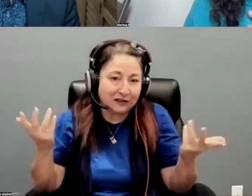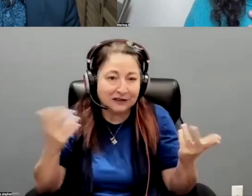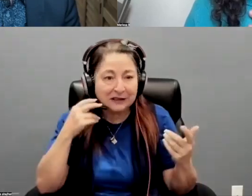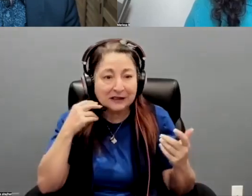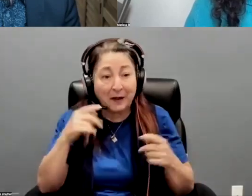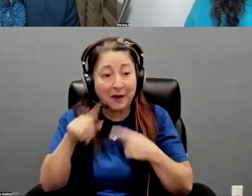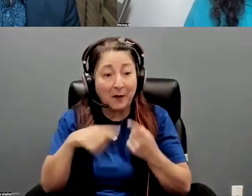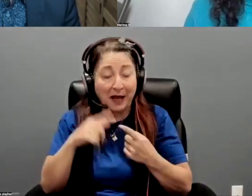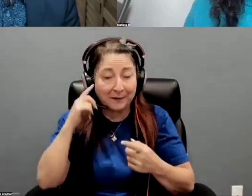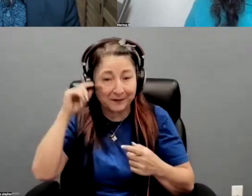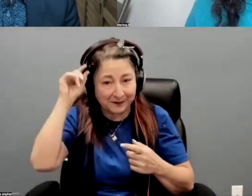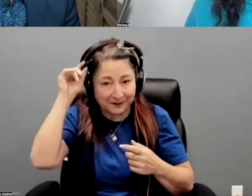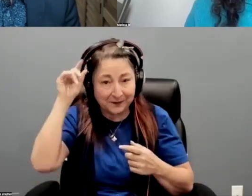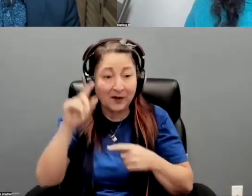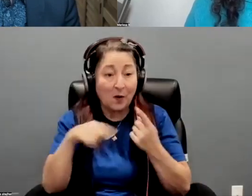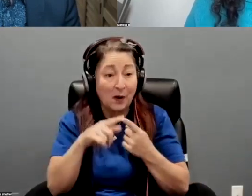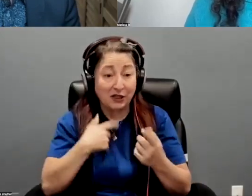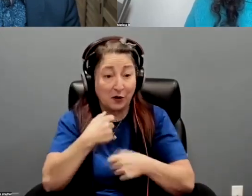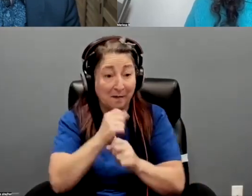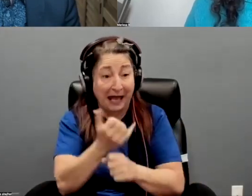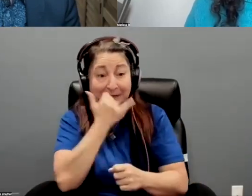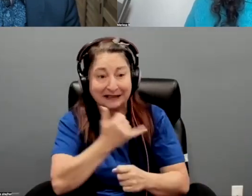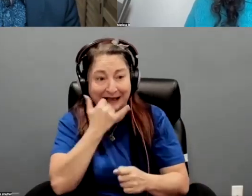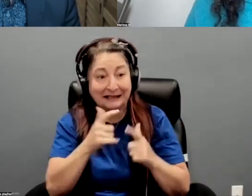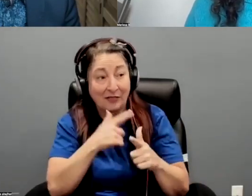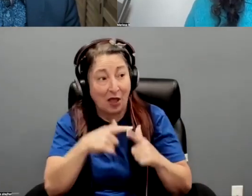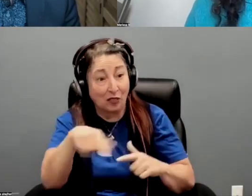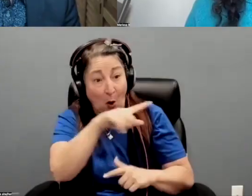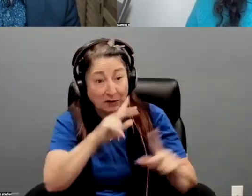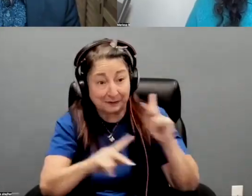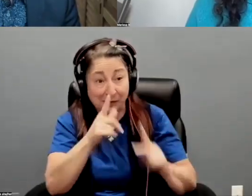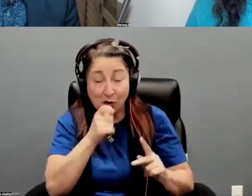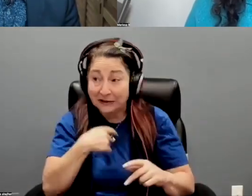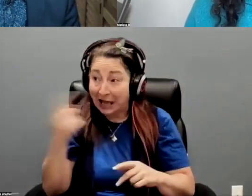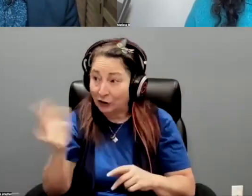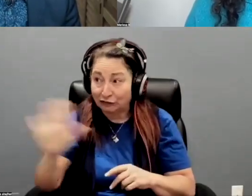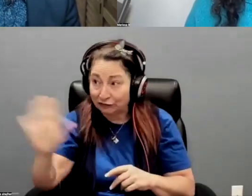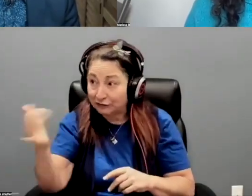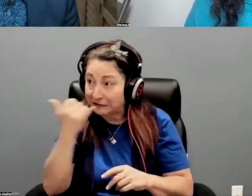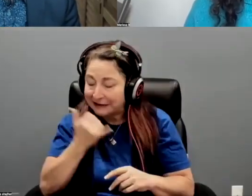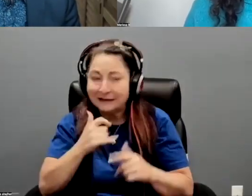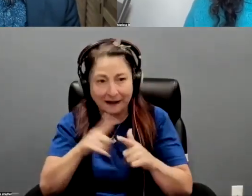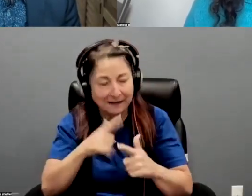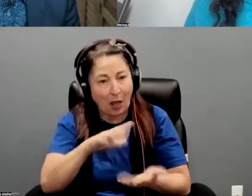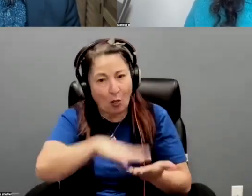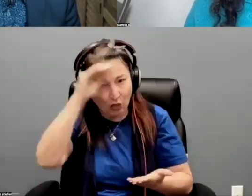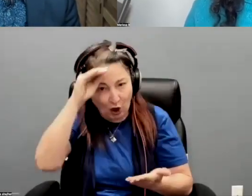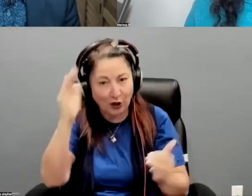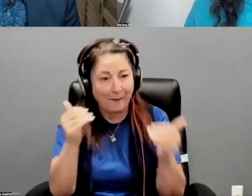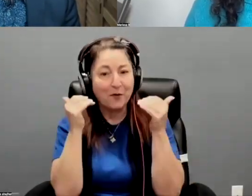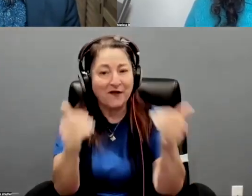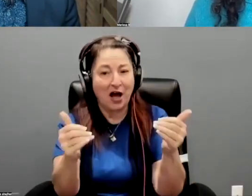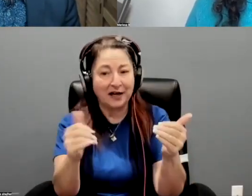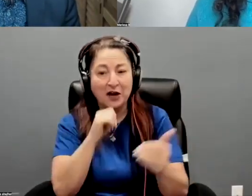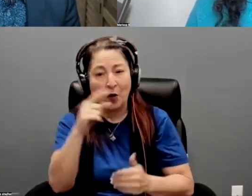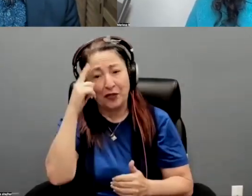make those mistakes, one, listen to the communities, and two, just learn from that and move on and not just think,